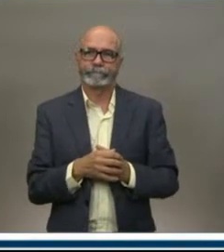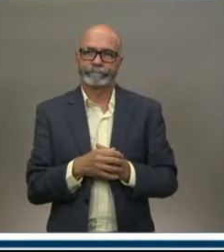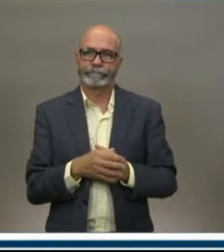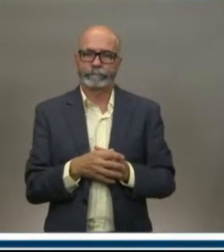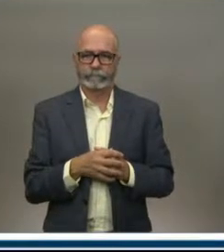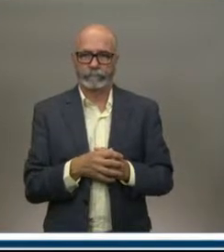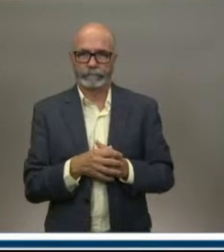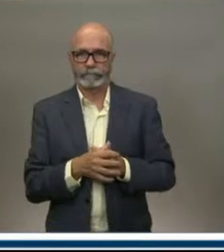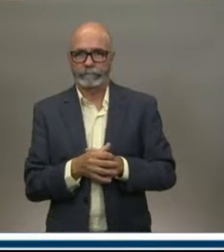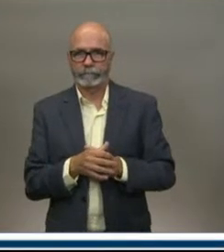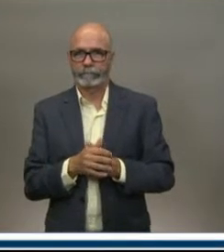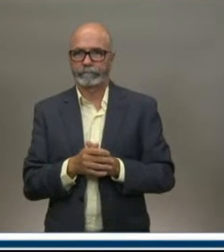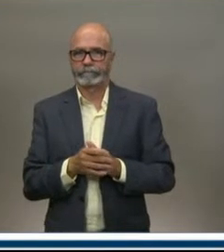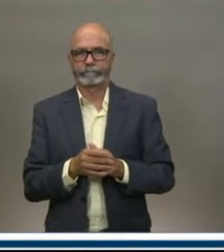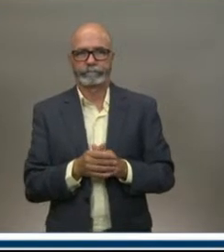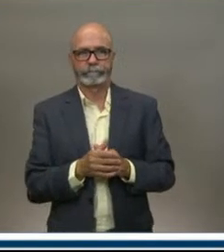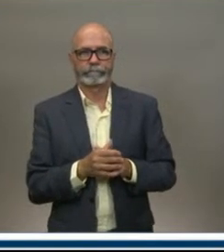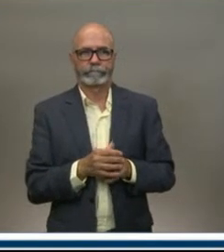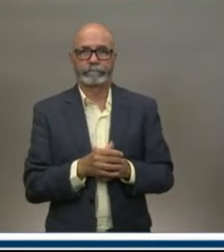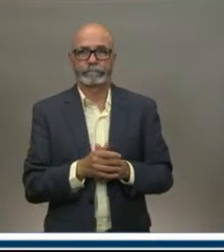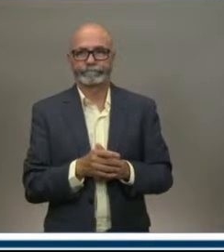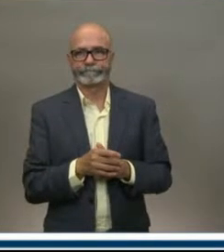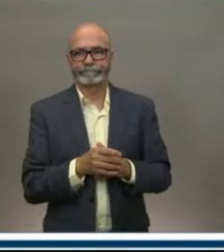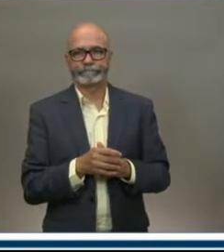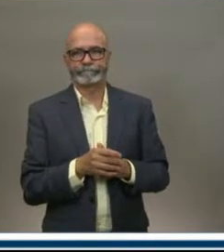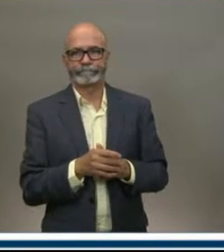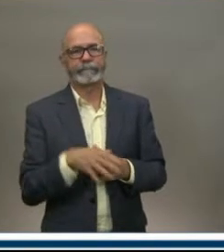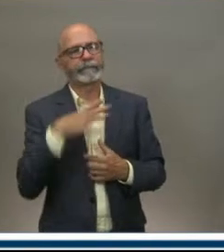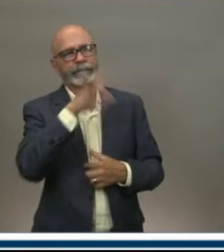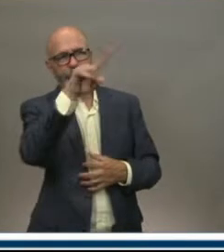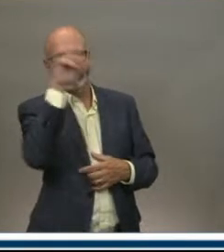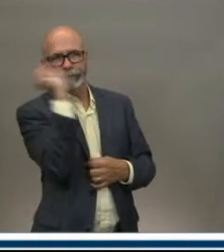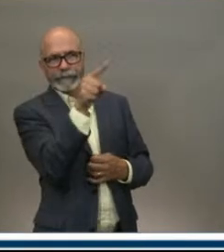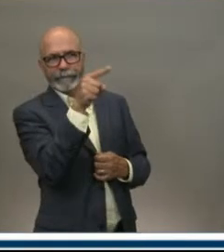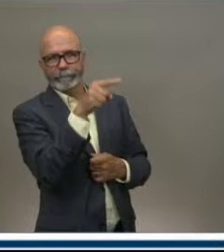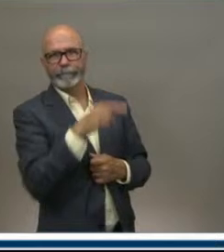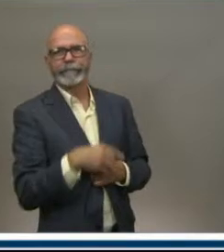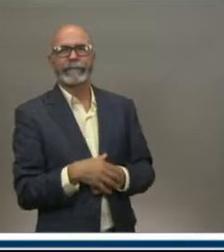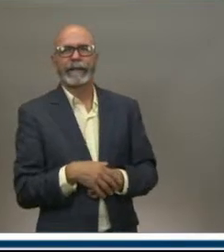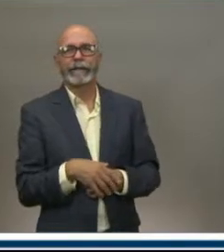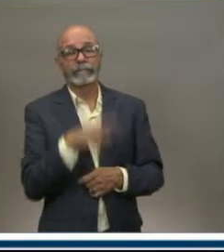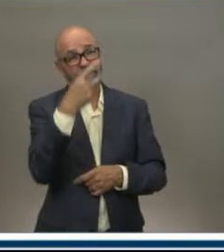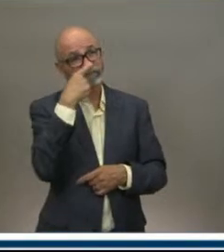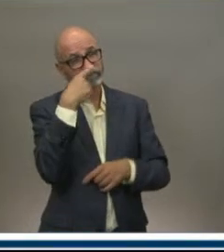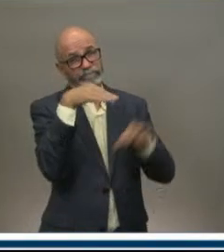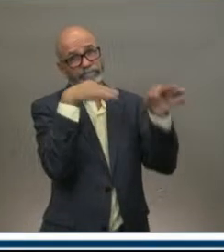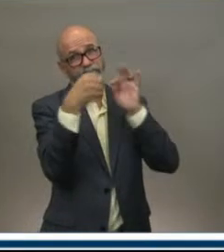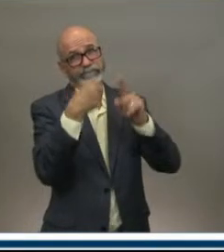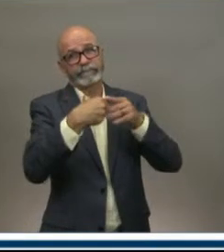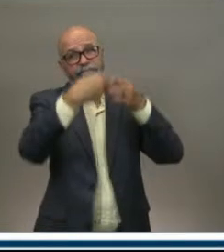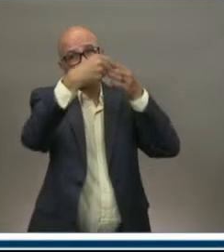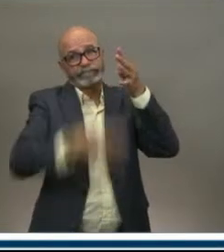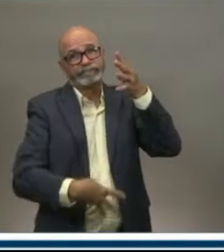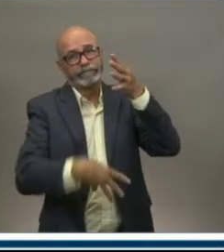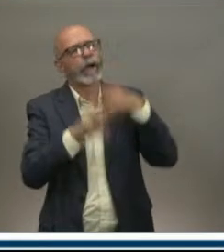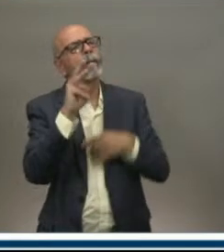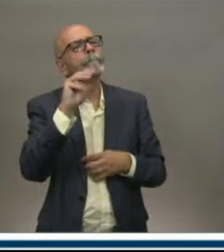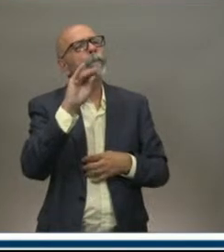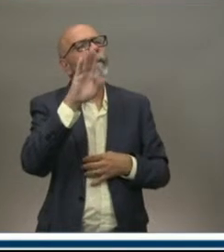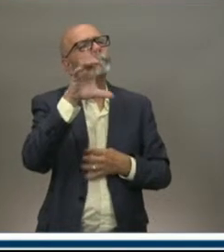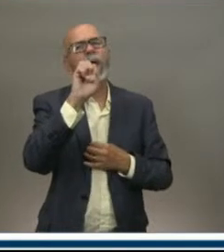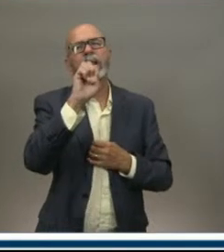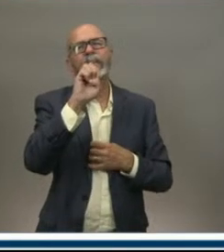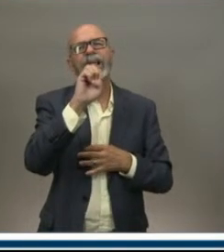you. Minister, can you talk about talk more about the mobile infection teams? Who will